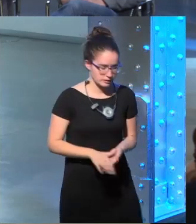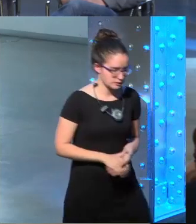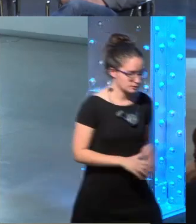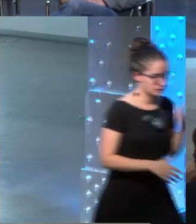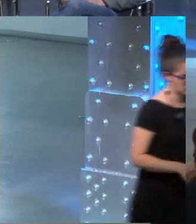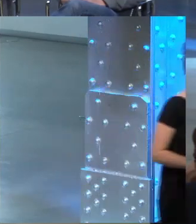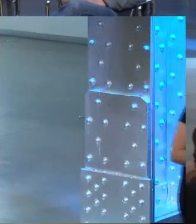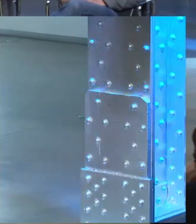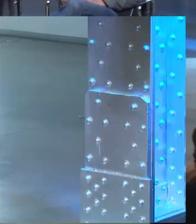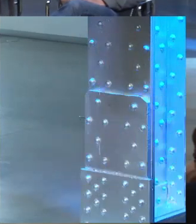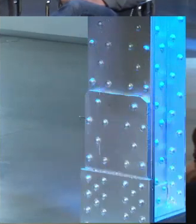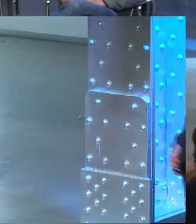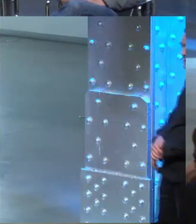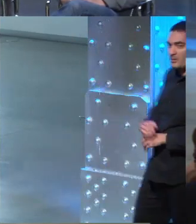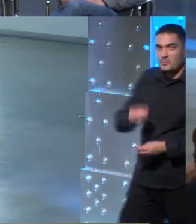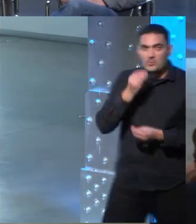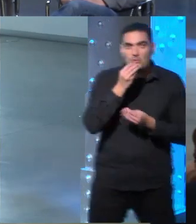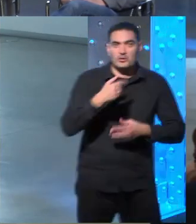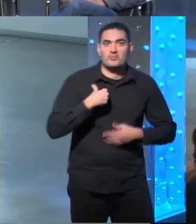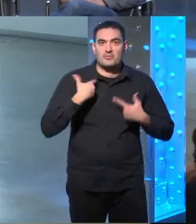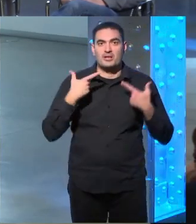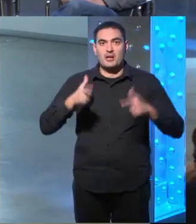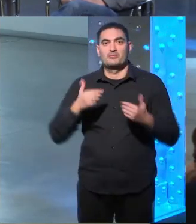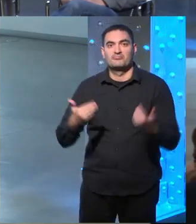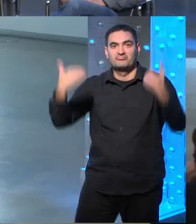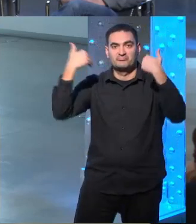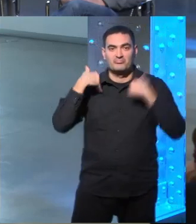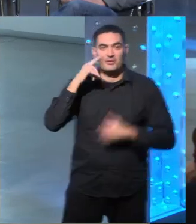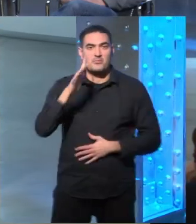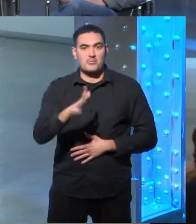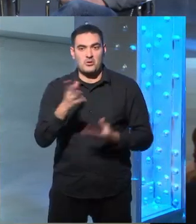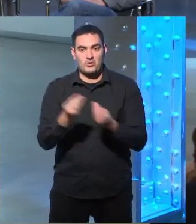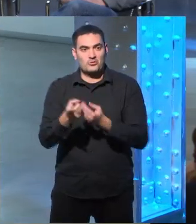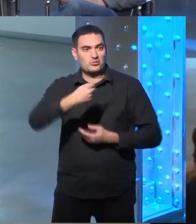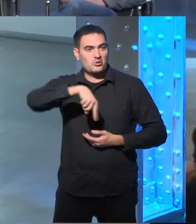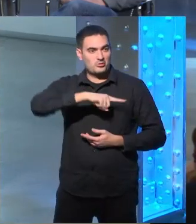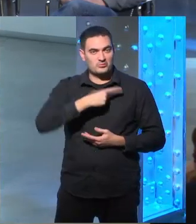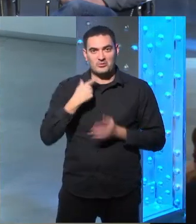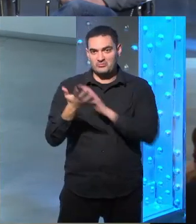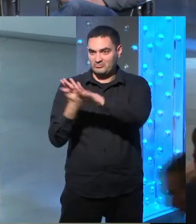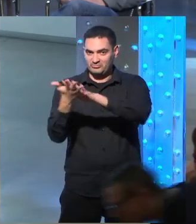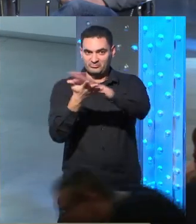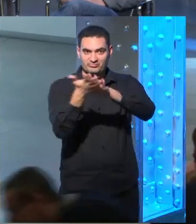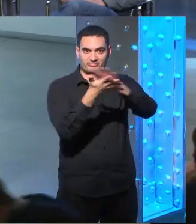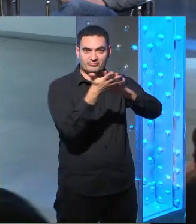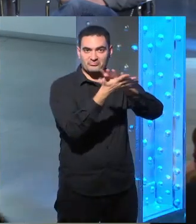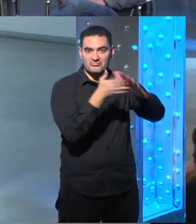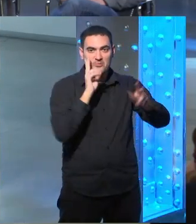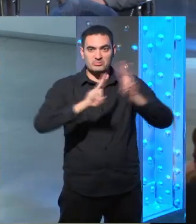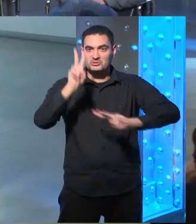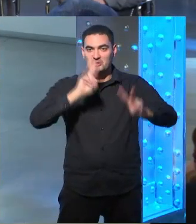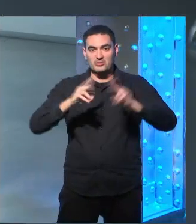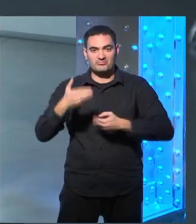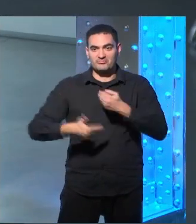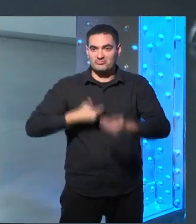Esther, what I see in my field, within that